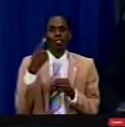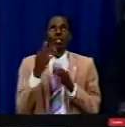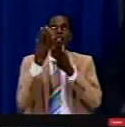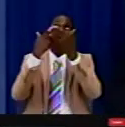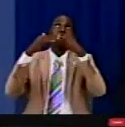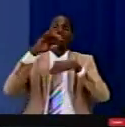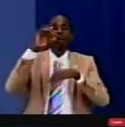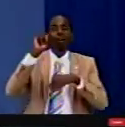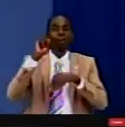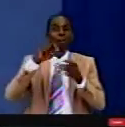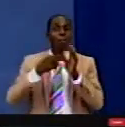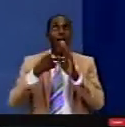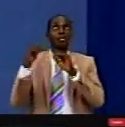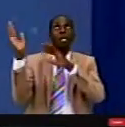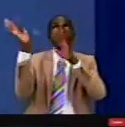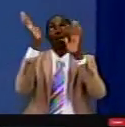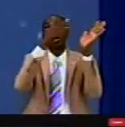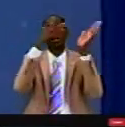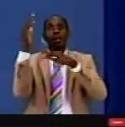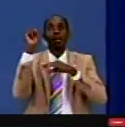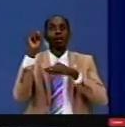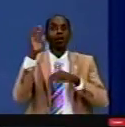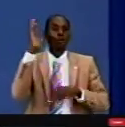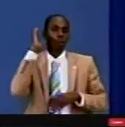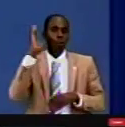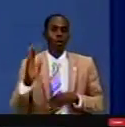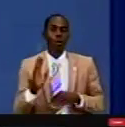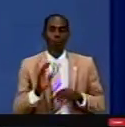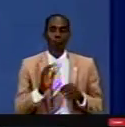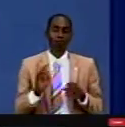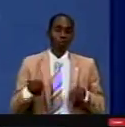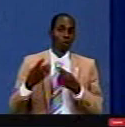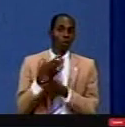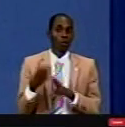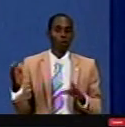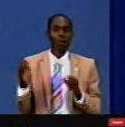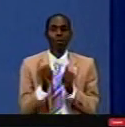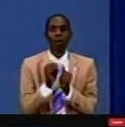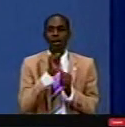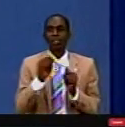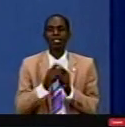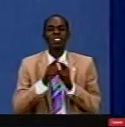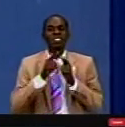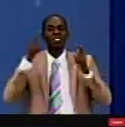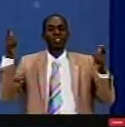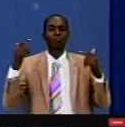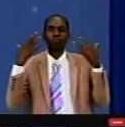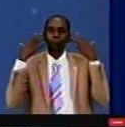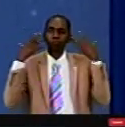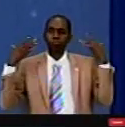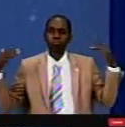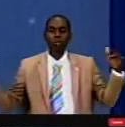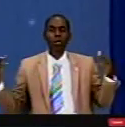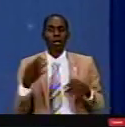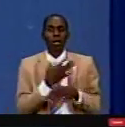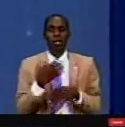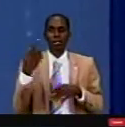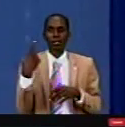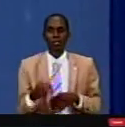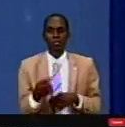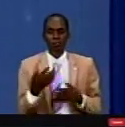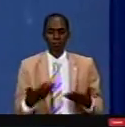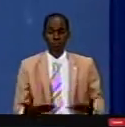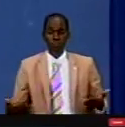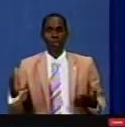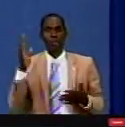shall pass away with a great noise and the enemy shall melts or public